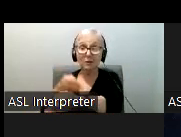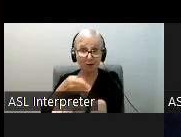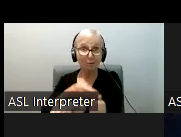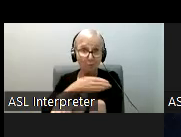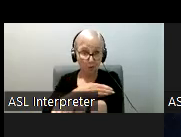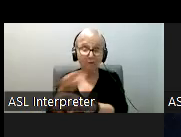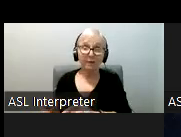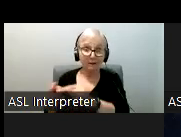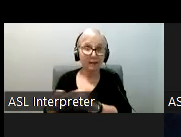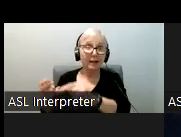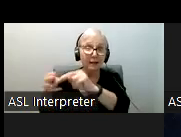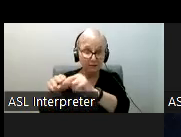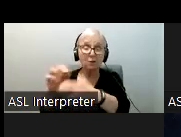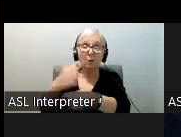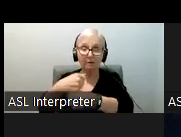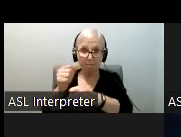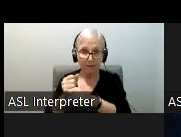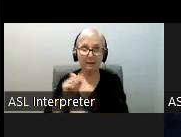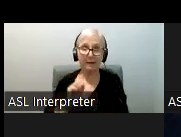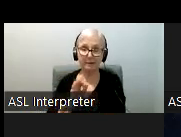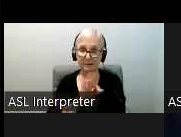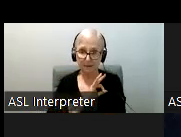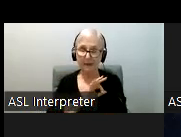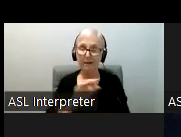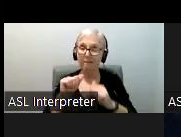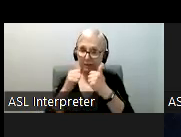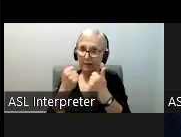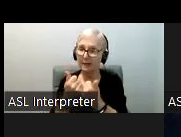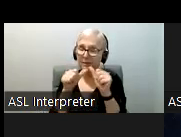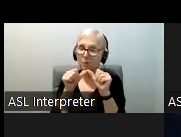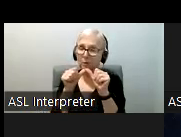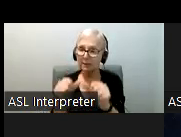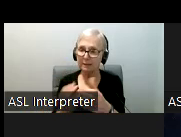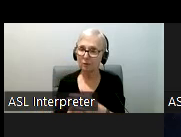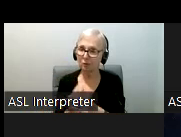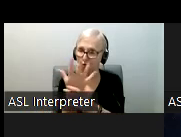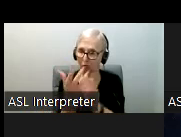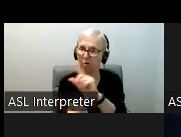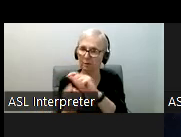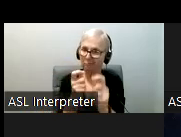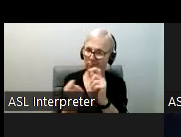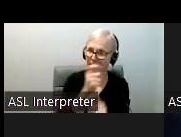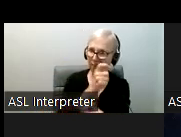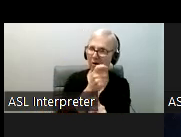made as a staff and as an agency, as we continue to grow and evolve the grievance system.